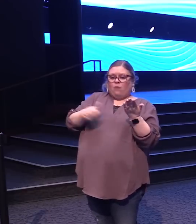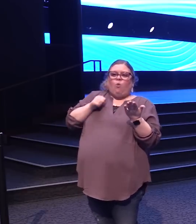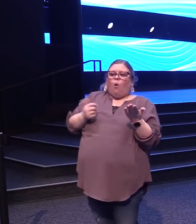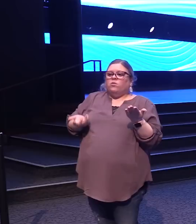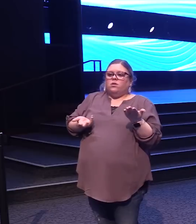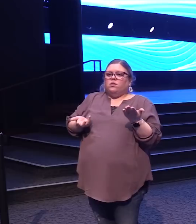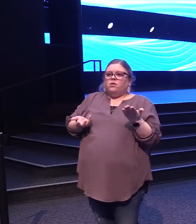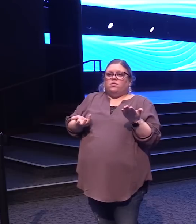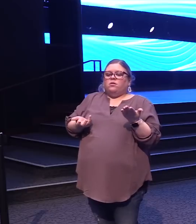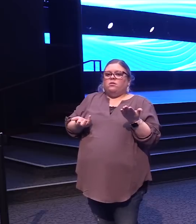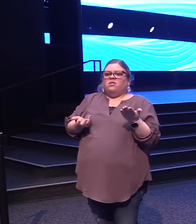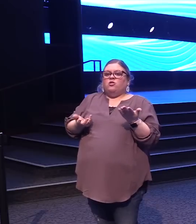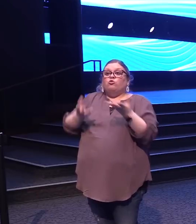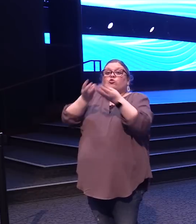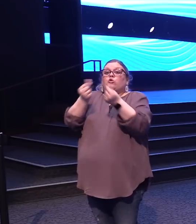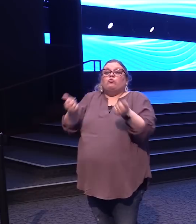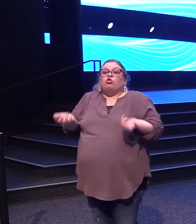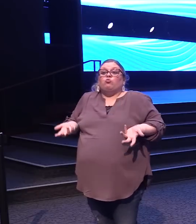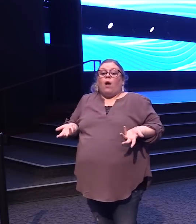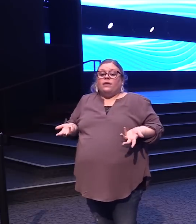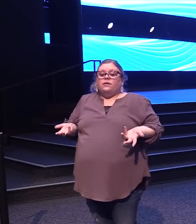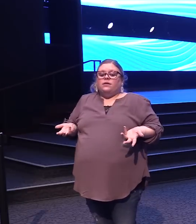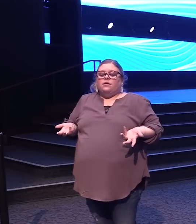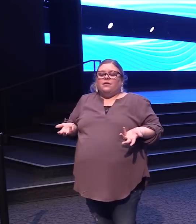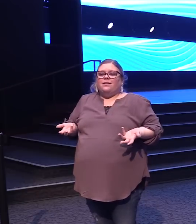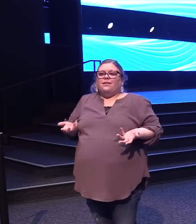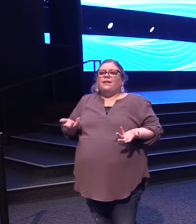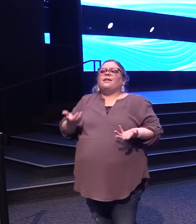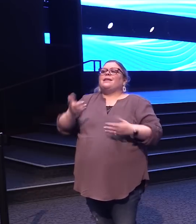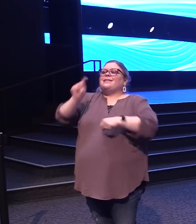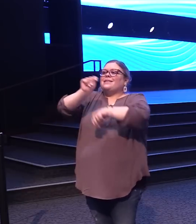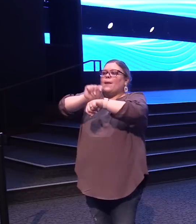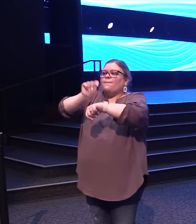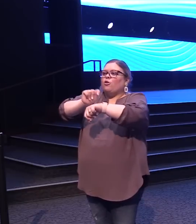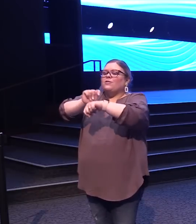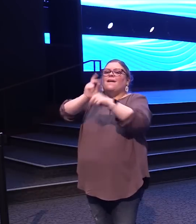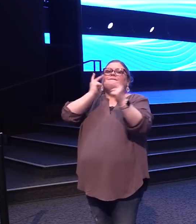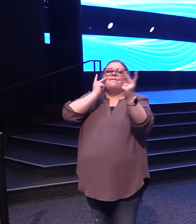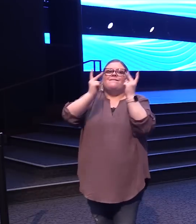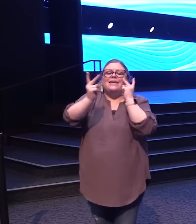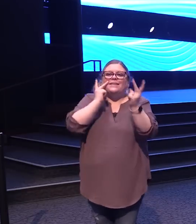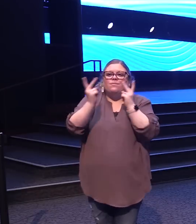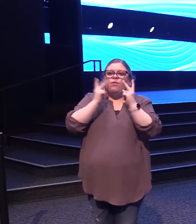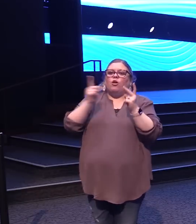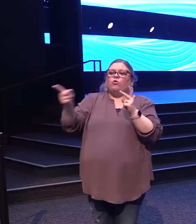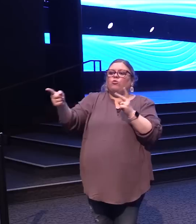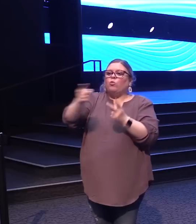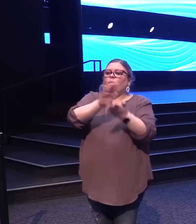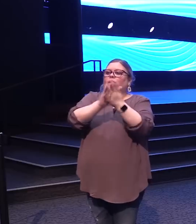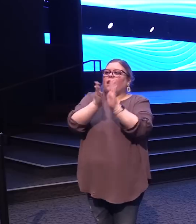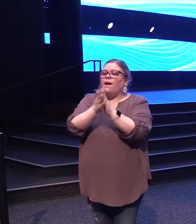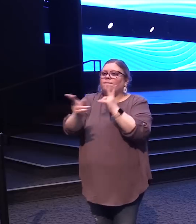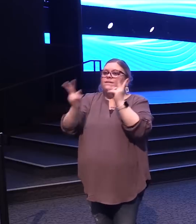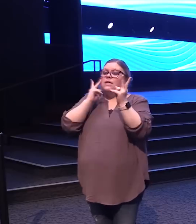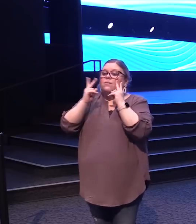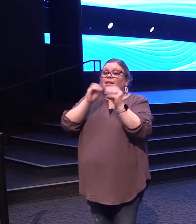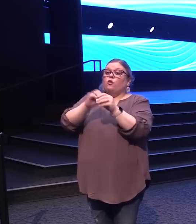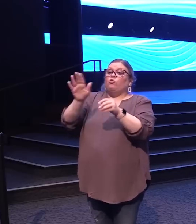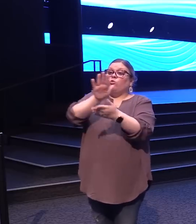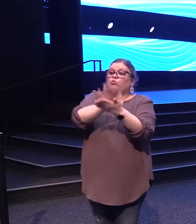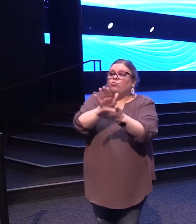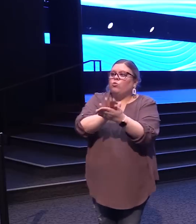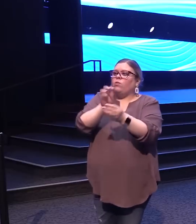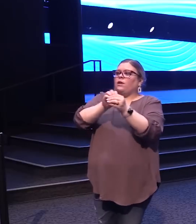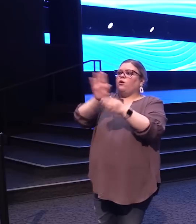that. So what is the solution? Temples. Visible temples. In every school, in